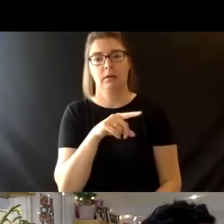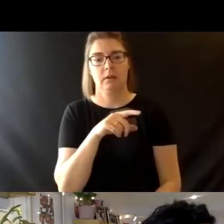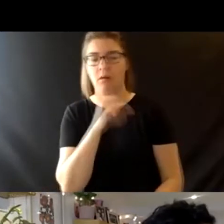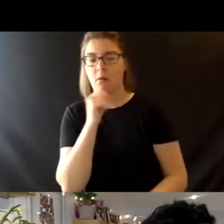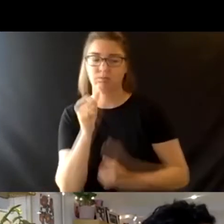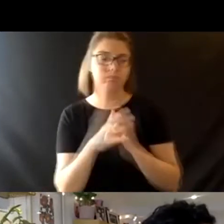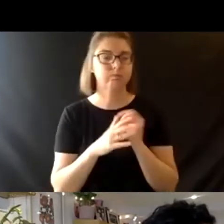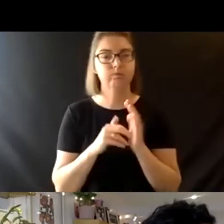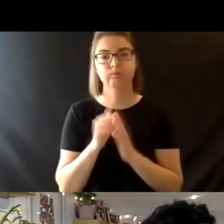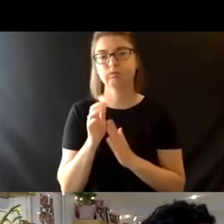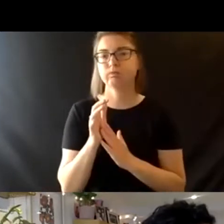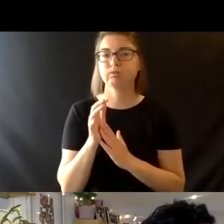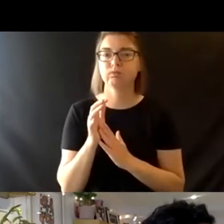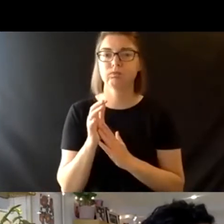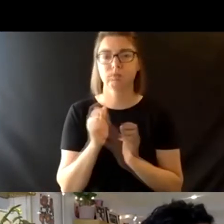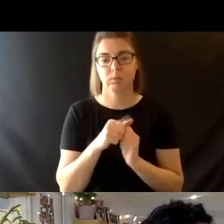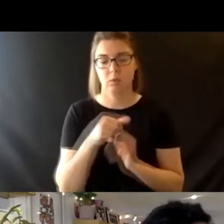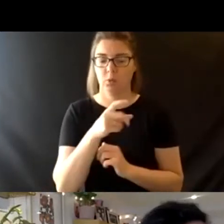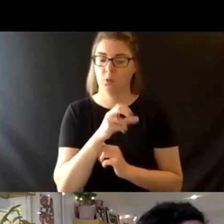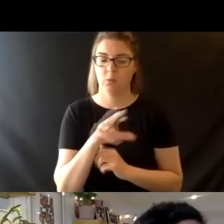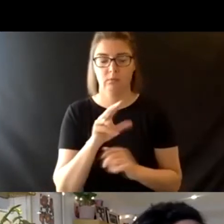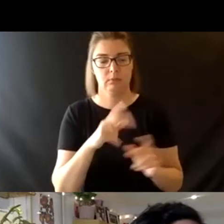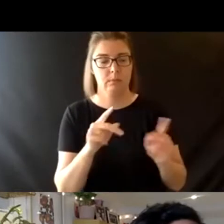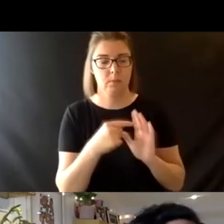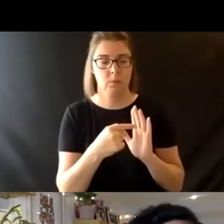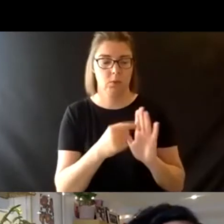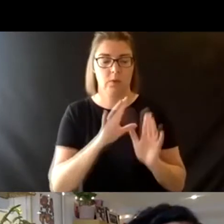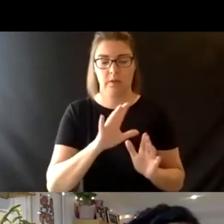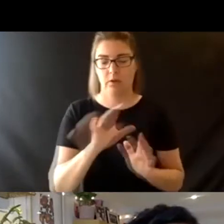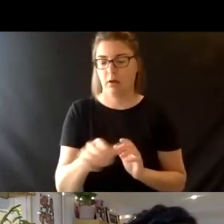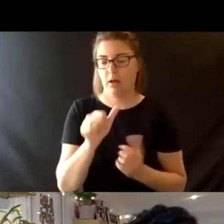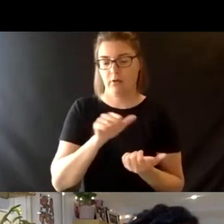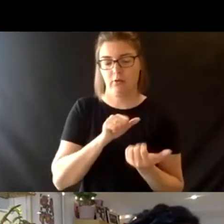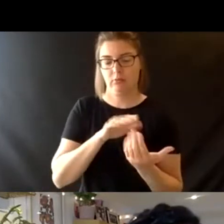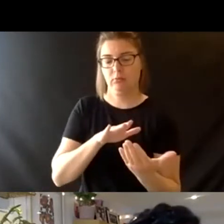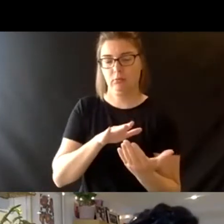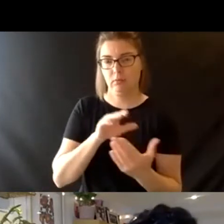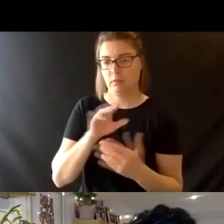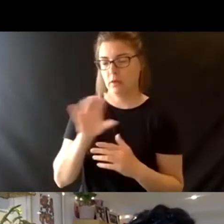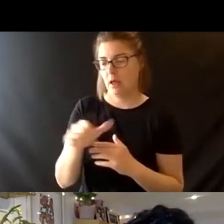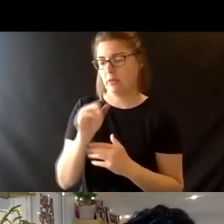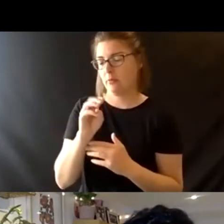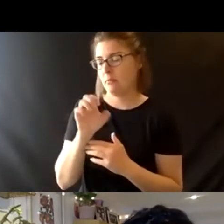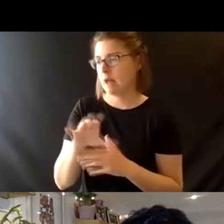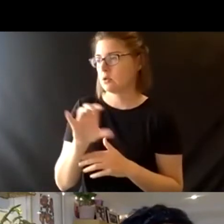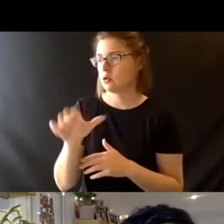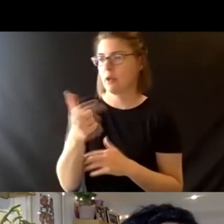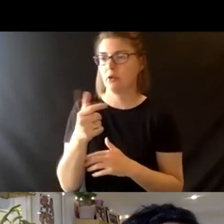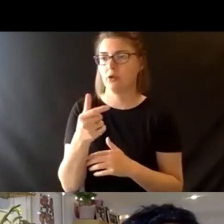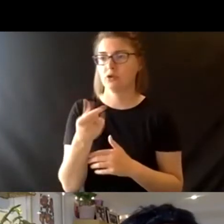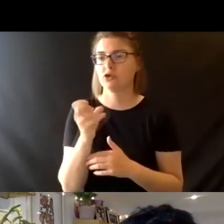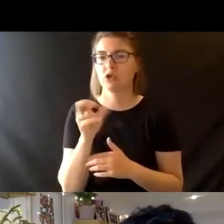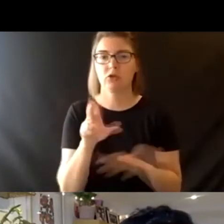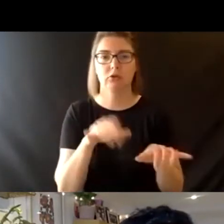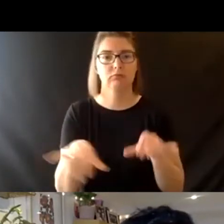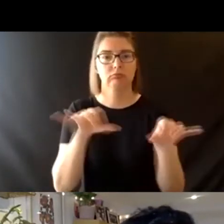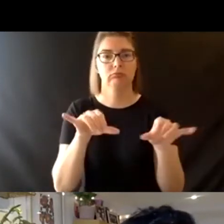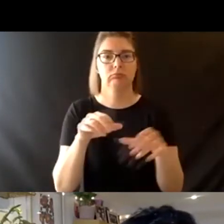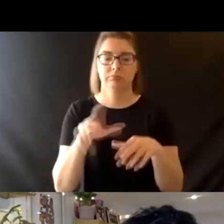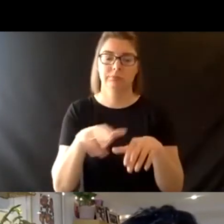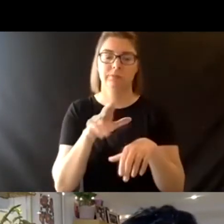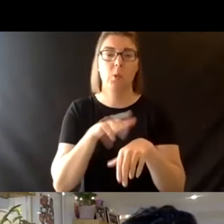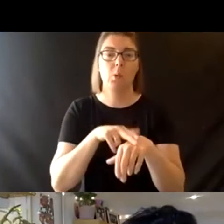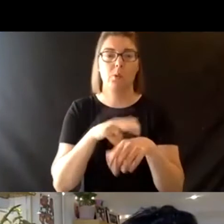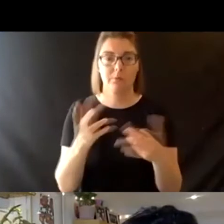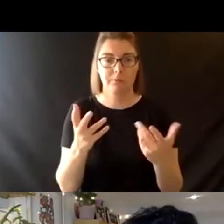with queer people demonstrating these alternative masculinities and these alternative gender norms, because they